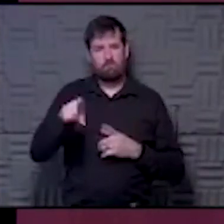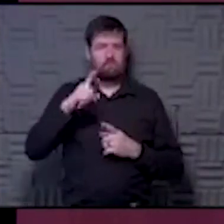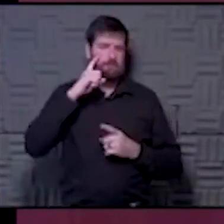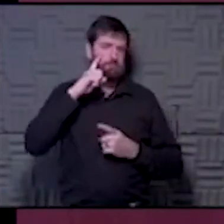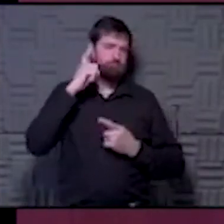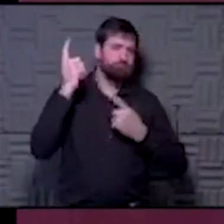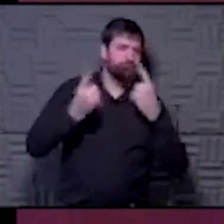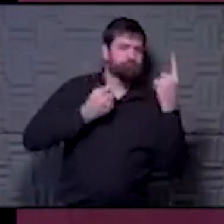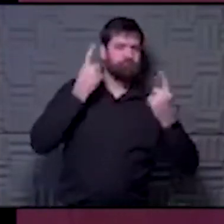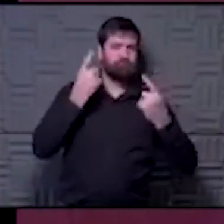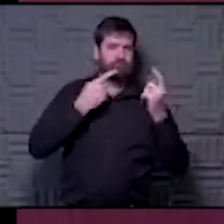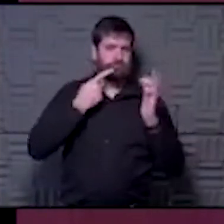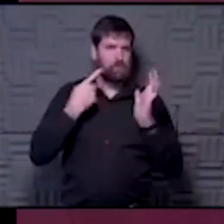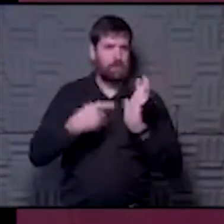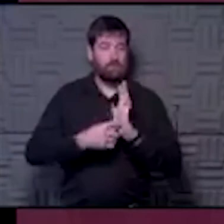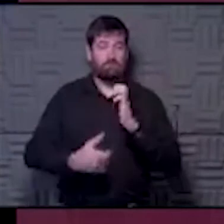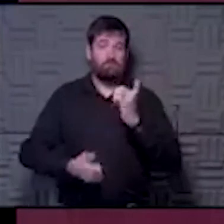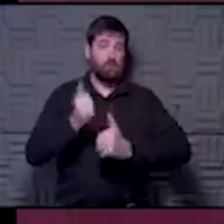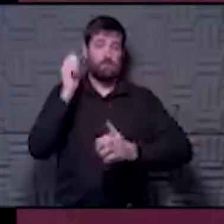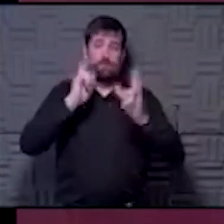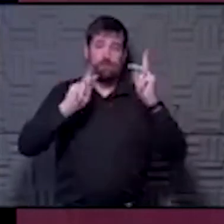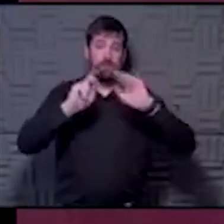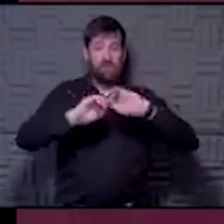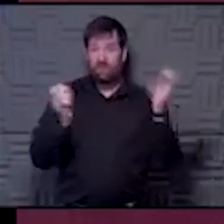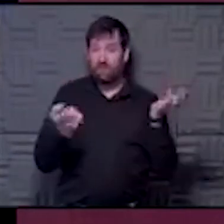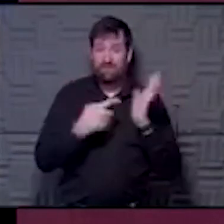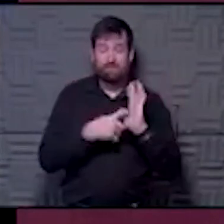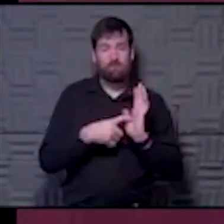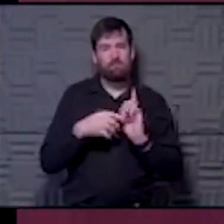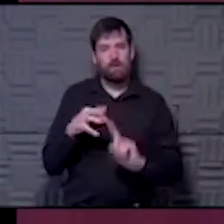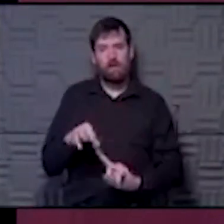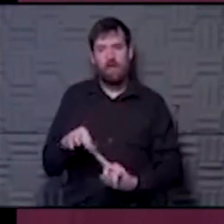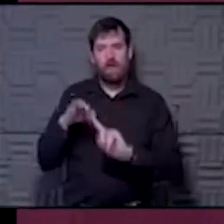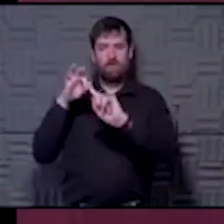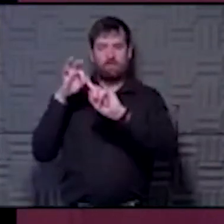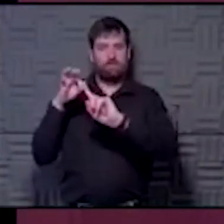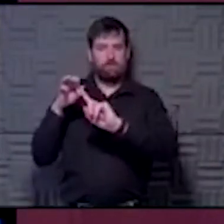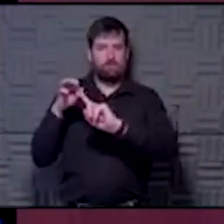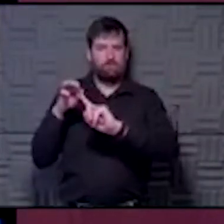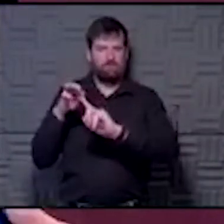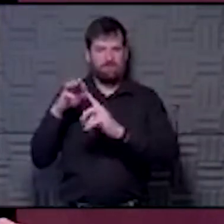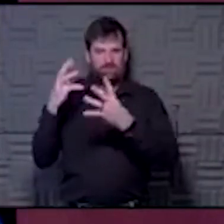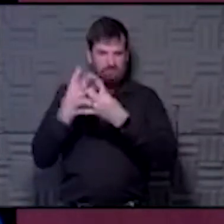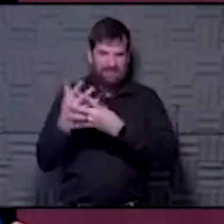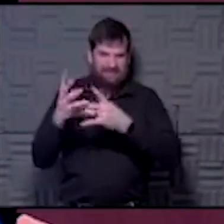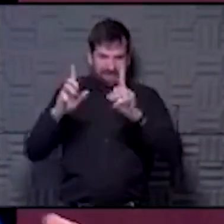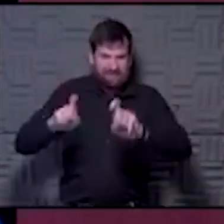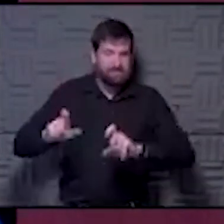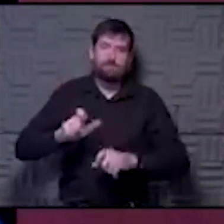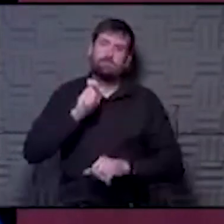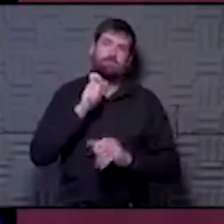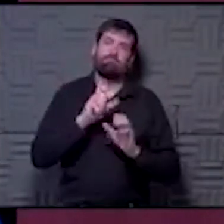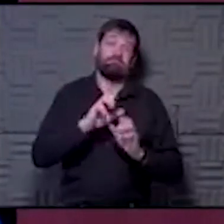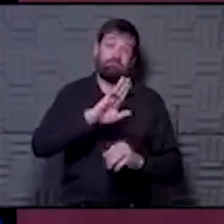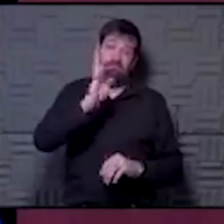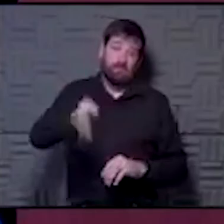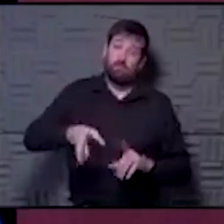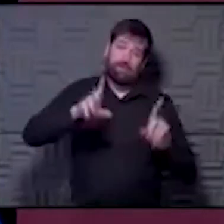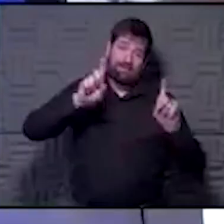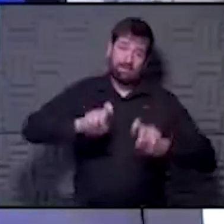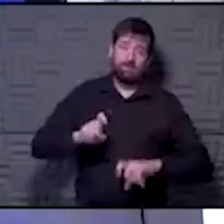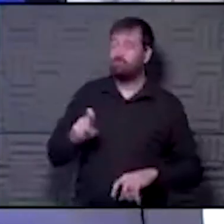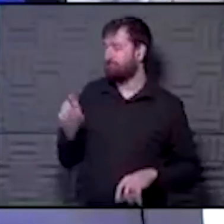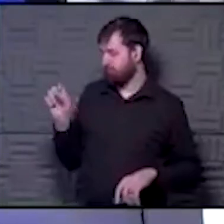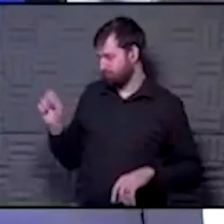and recognize that most people who are asymptomatic, unless they're in some sort of screening protocol, aren't ever going to get tested, Hawk. yeah, I